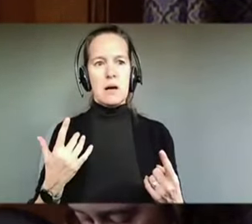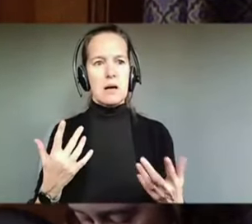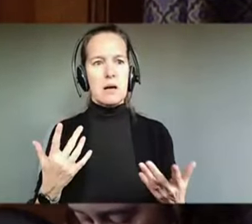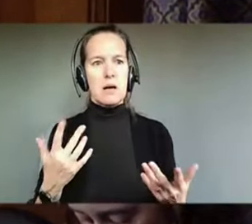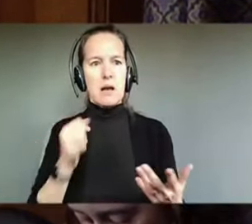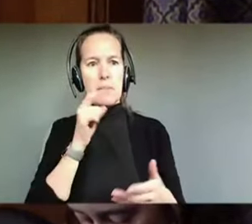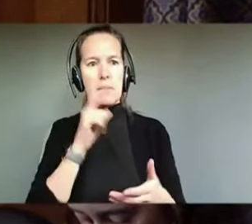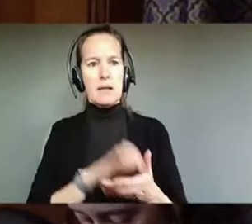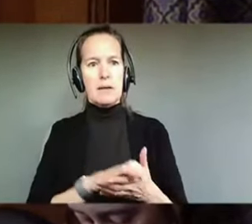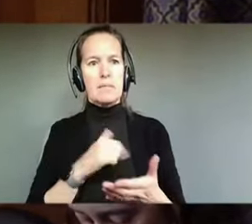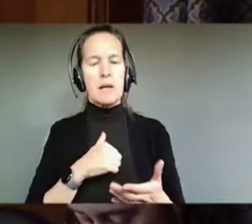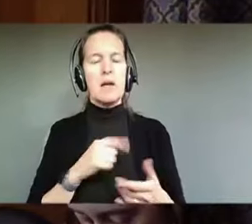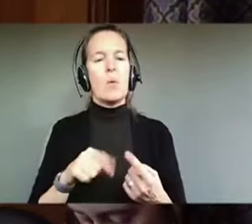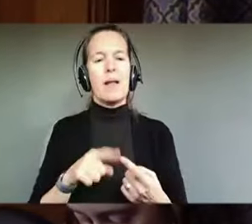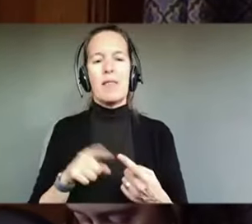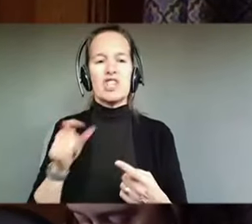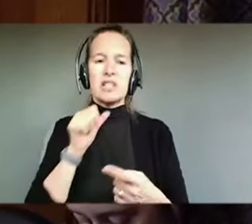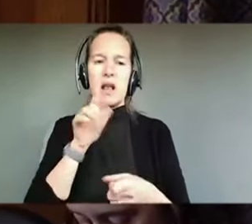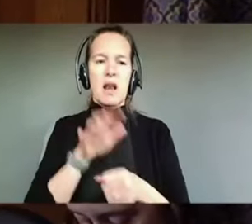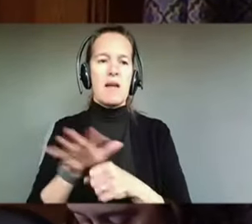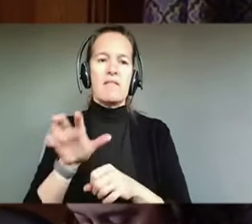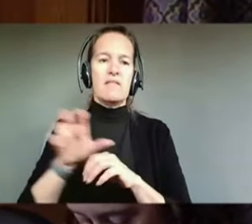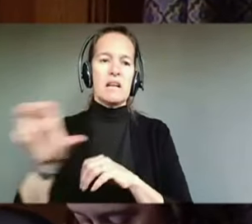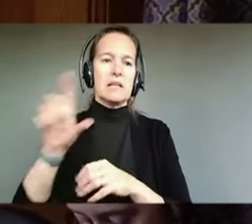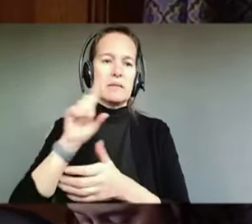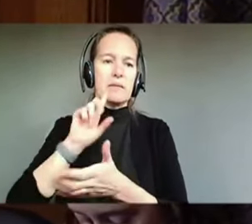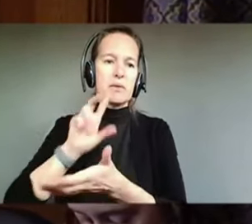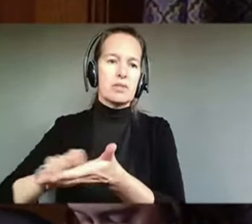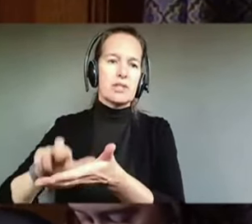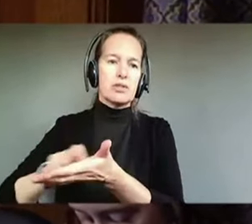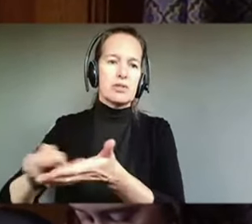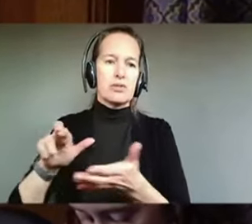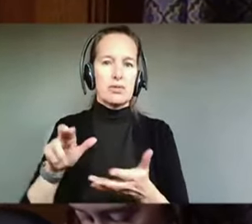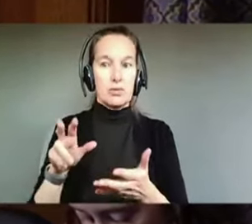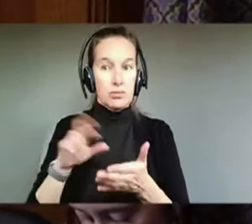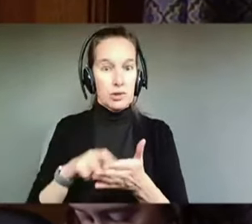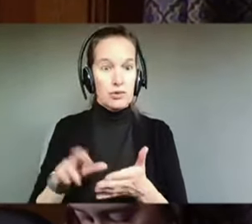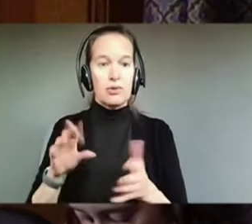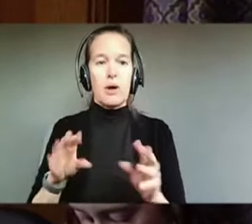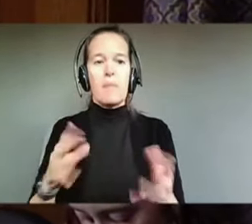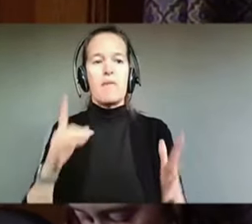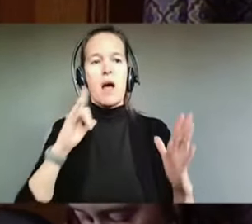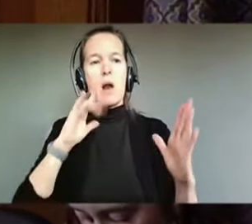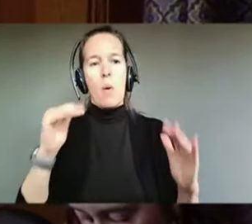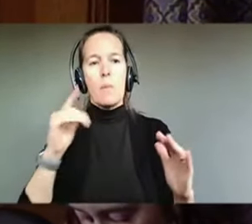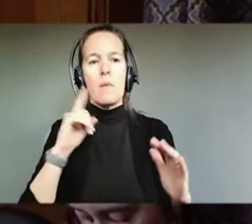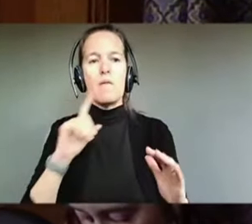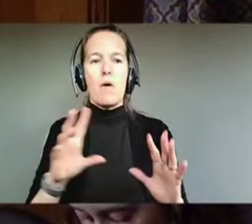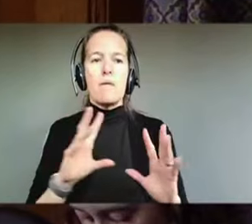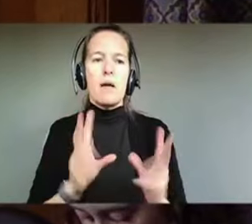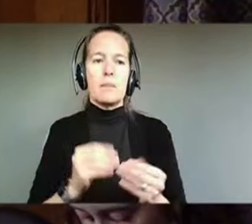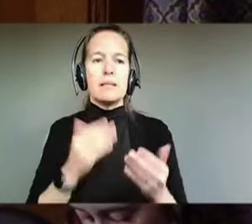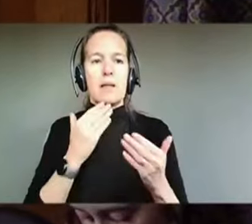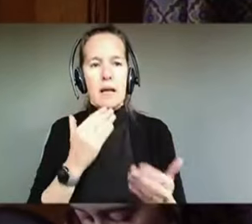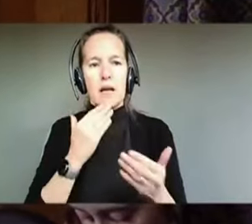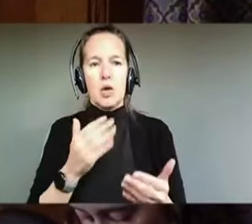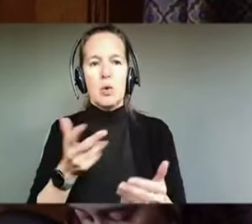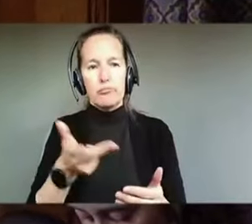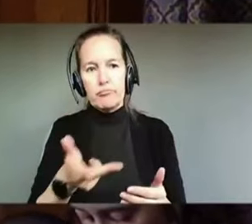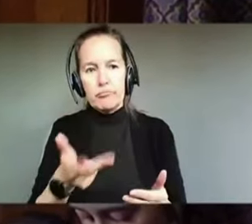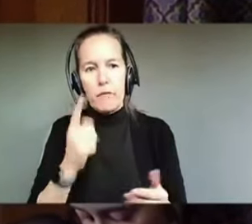research needed in order to provide hope for those families. So thank you all so much for being here again today. Thank you.